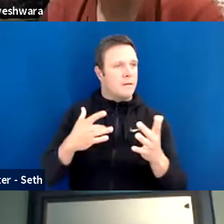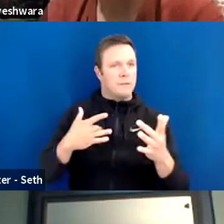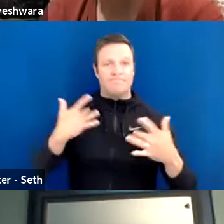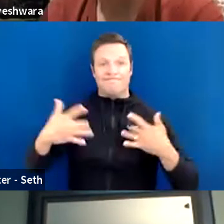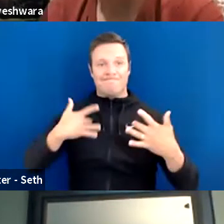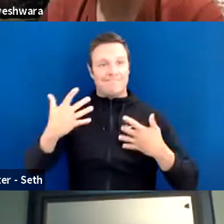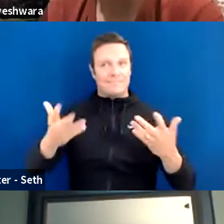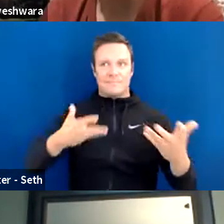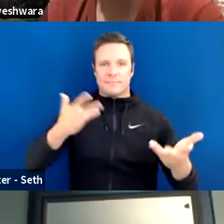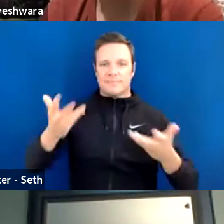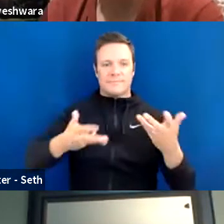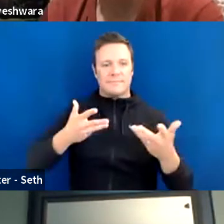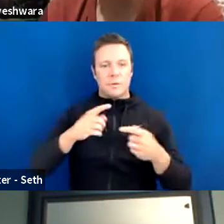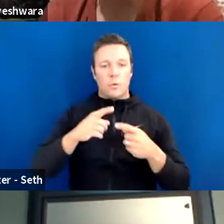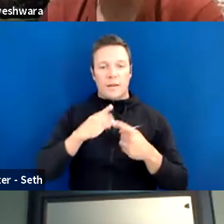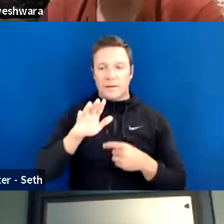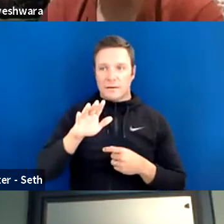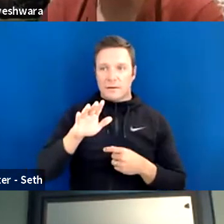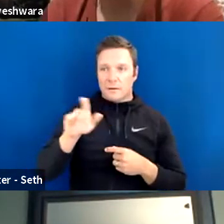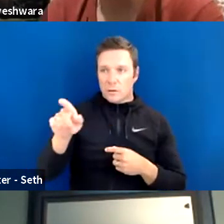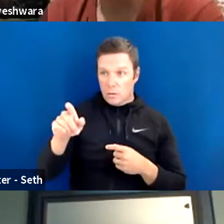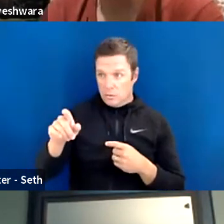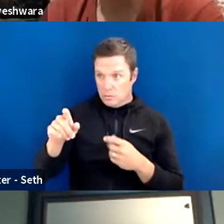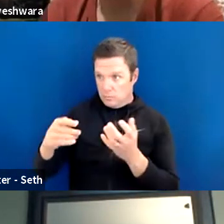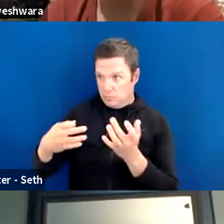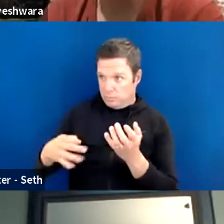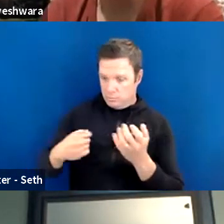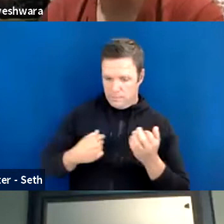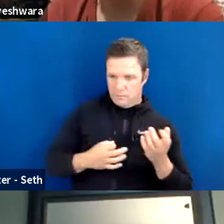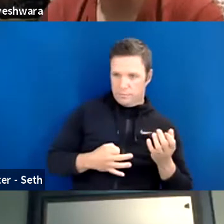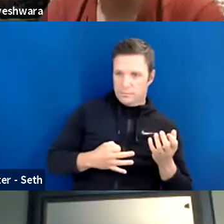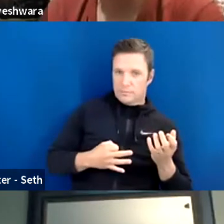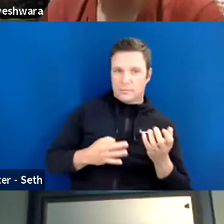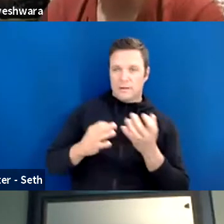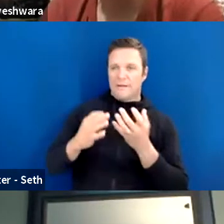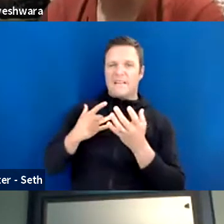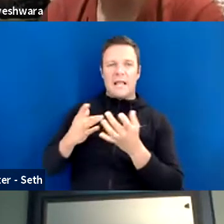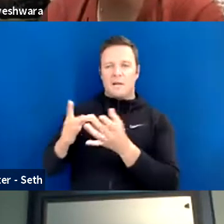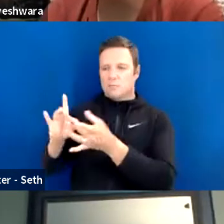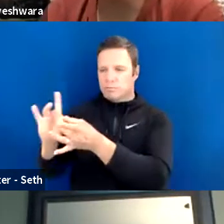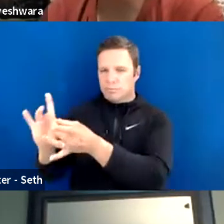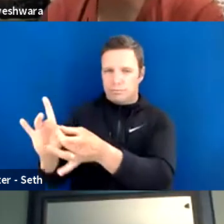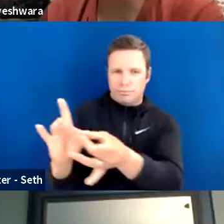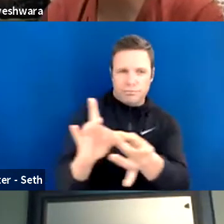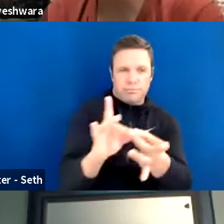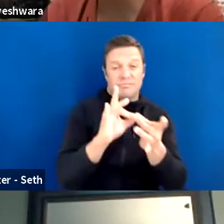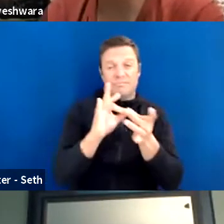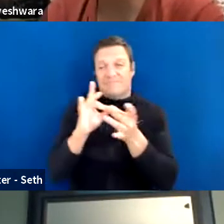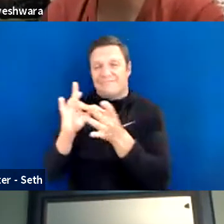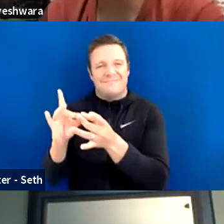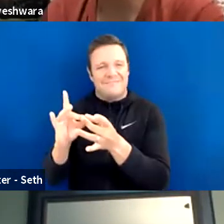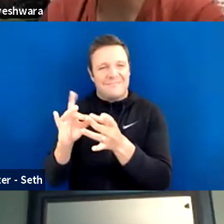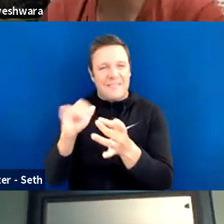you are taking your tiny puzzle piece and putting it together with a group. That's what's fun, and that's what's